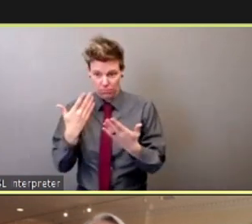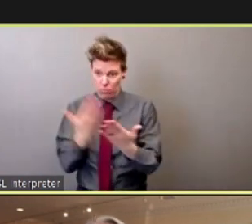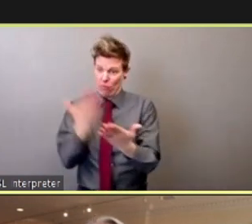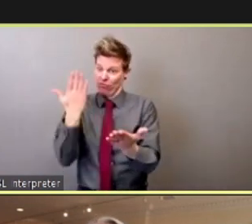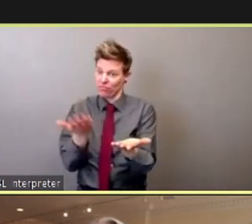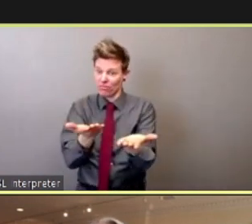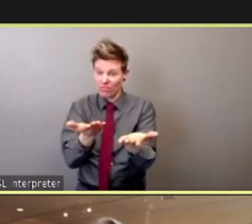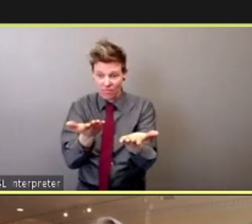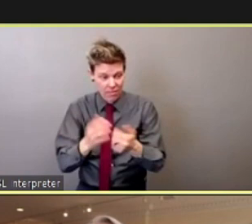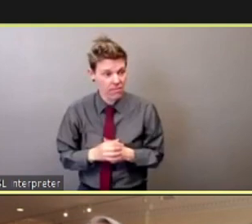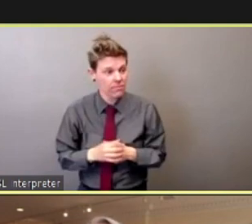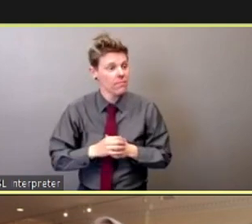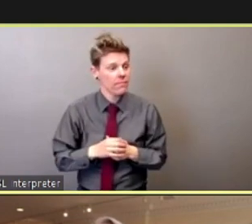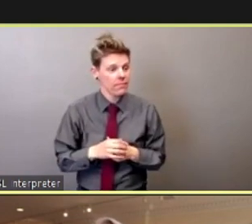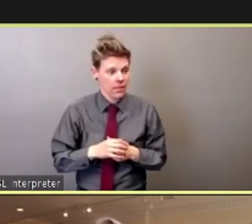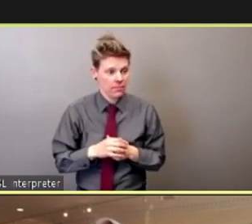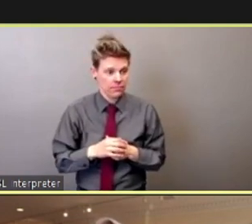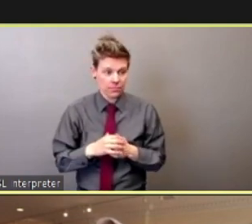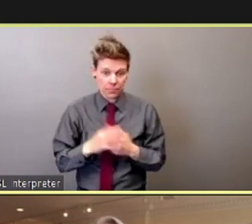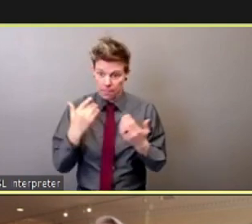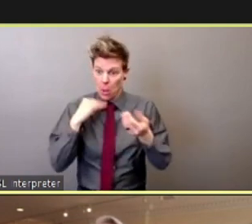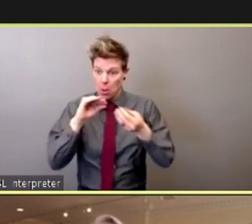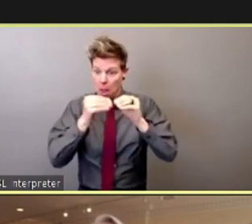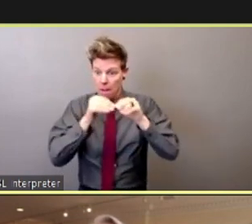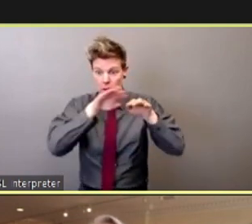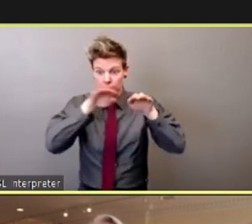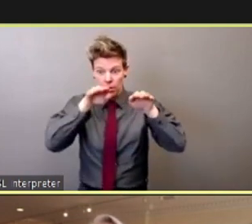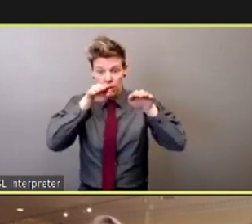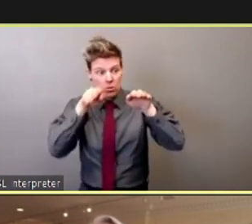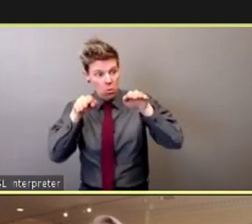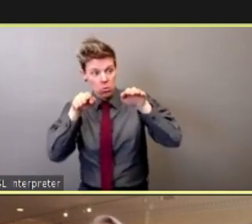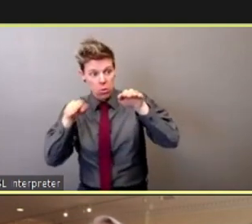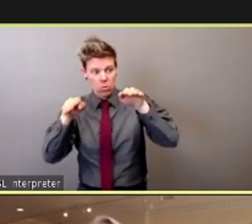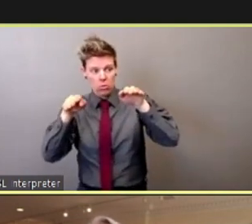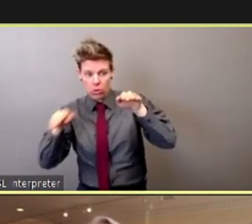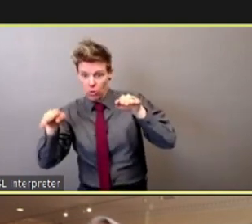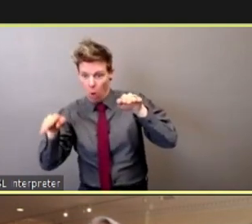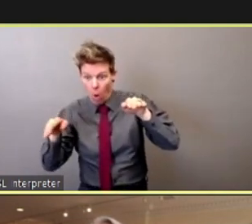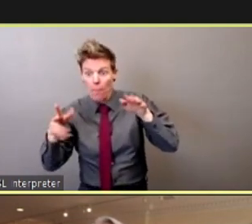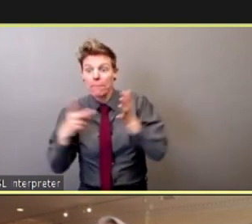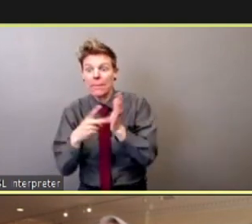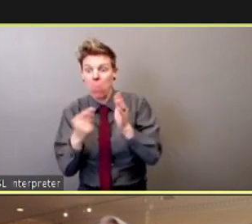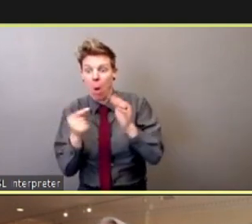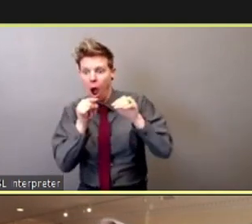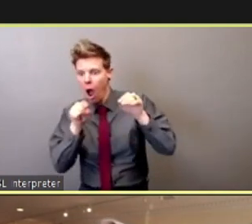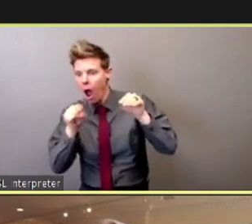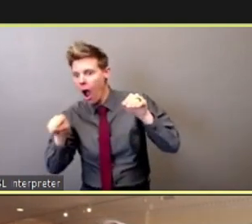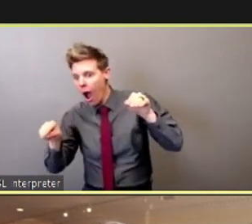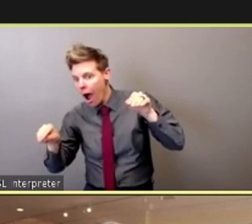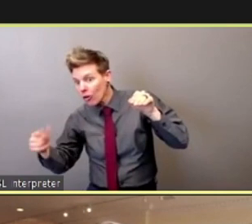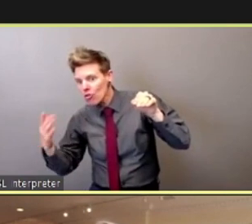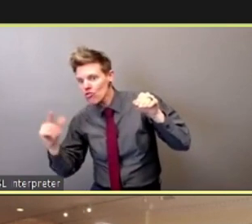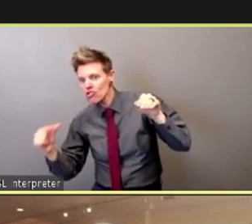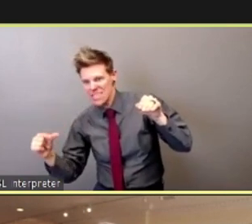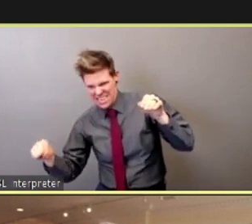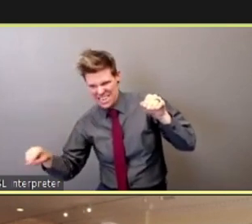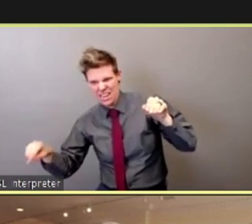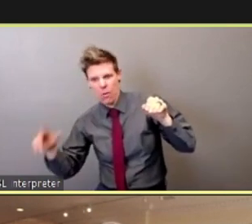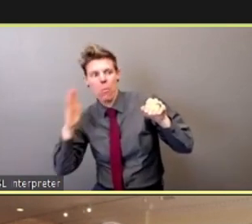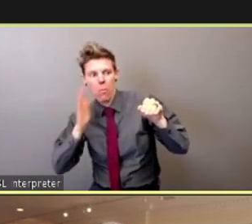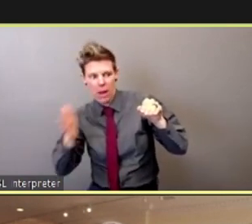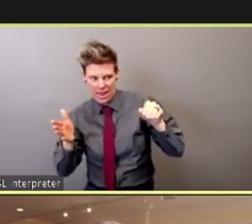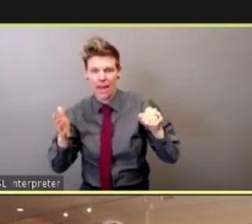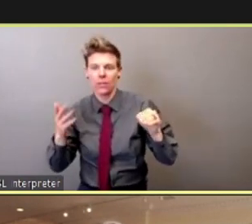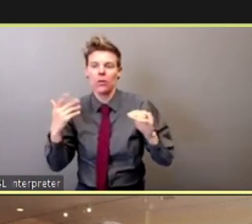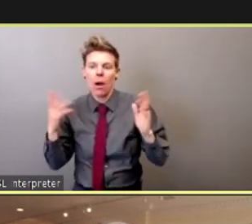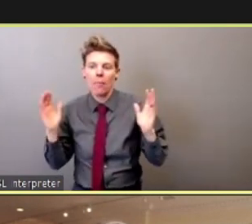closer to returning to a more normal environment pre-pandemic. So congratulations to